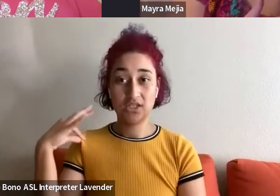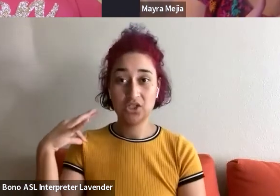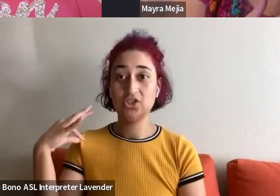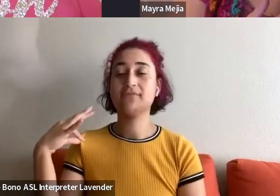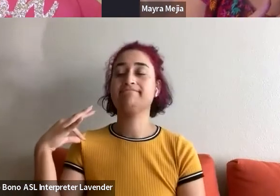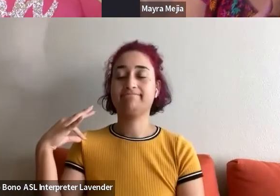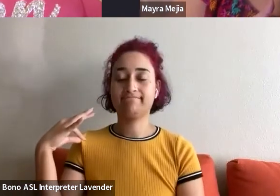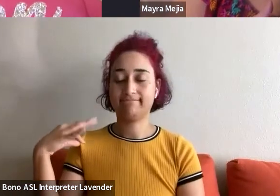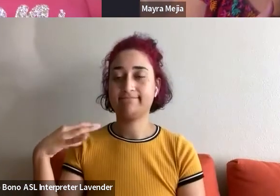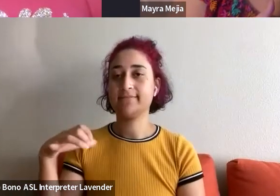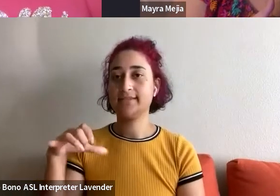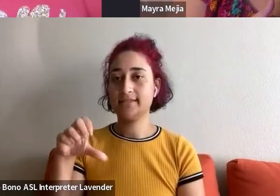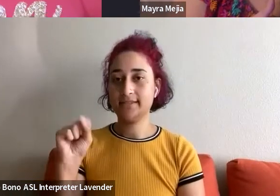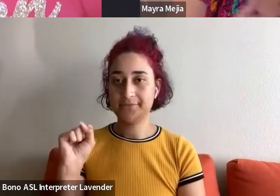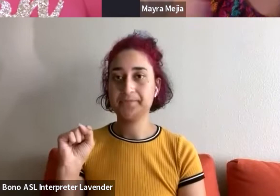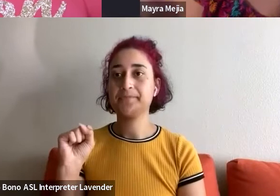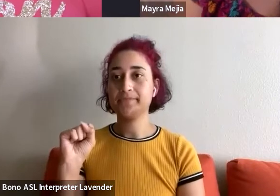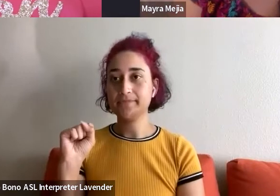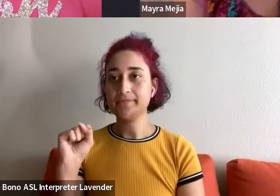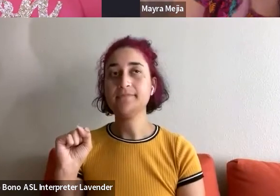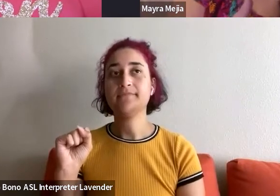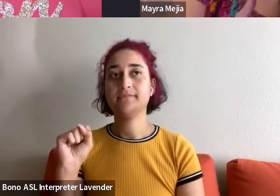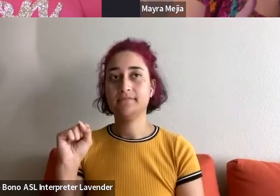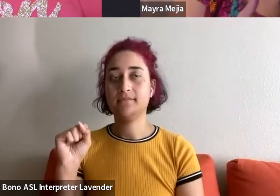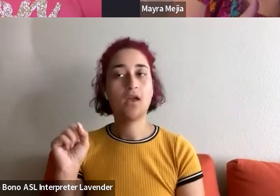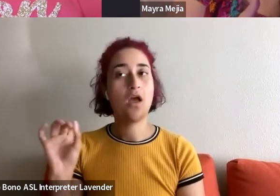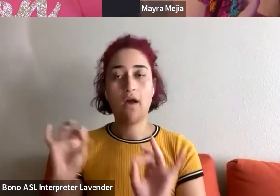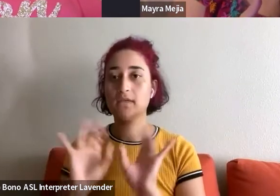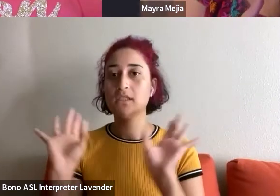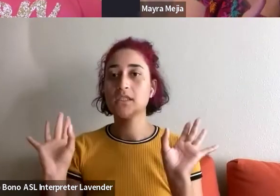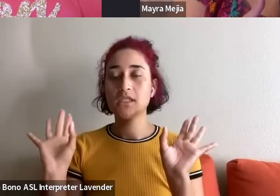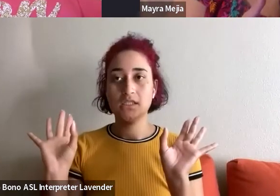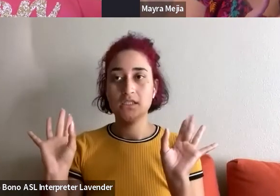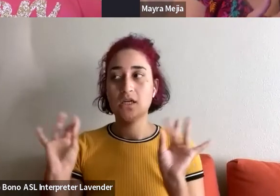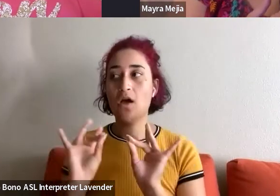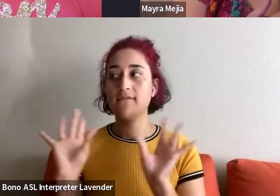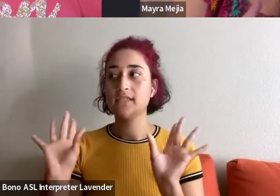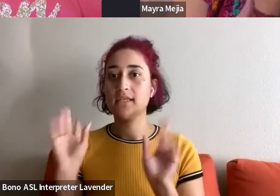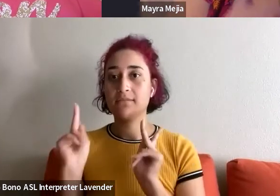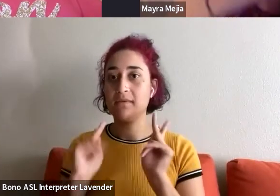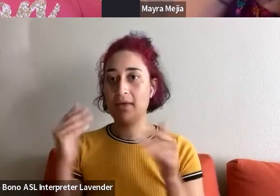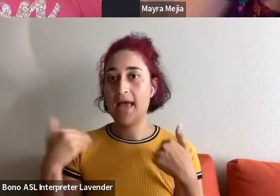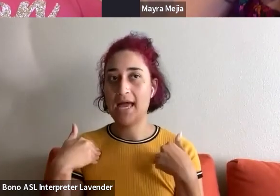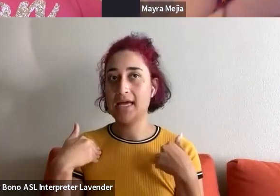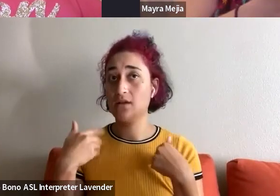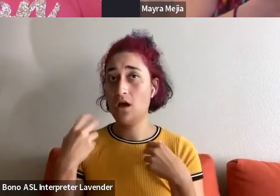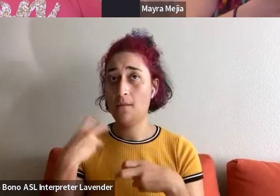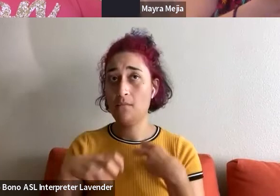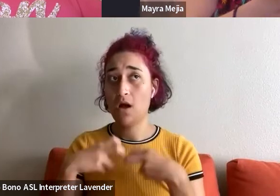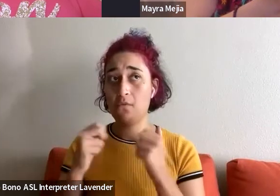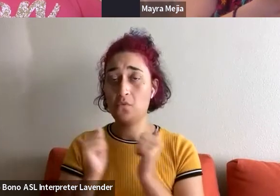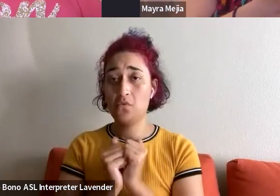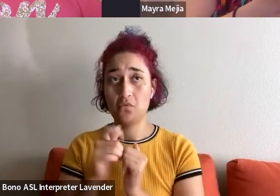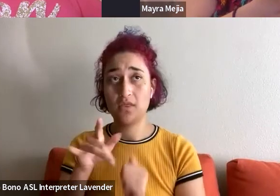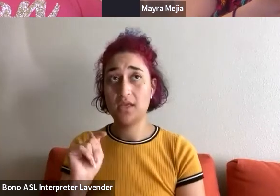Yes. And wow. obviously people had a issue with it,